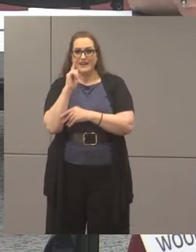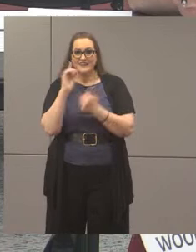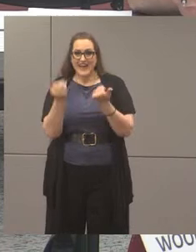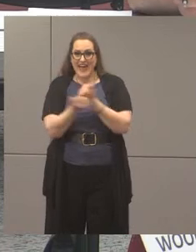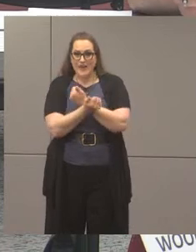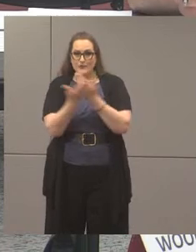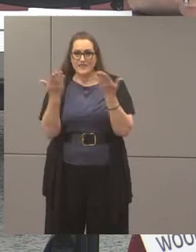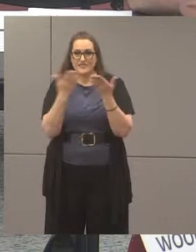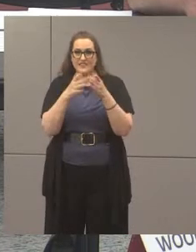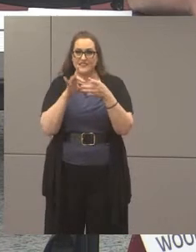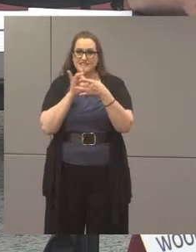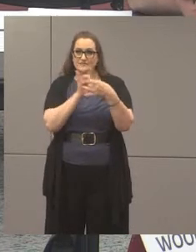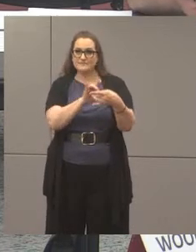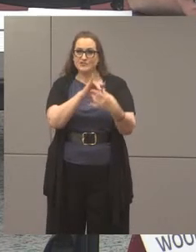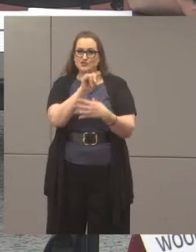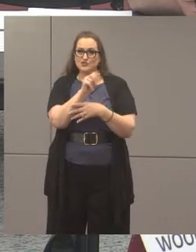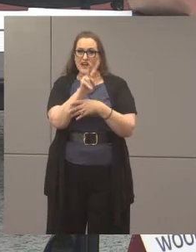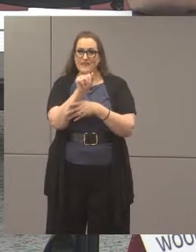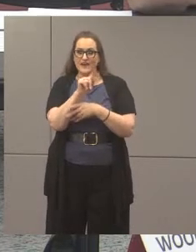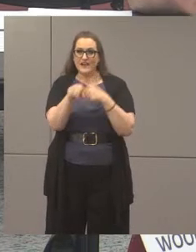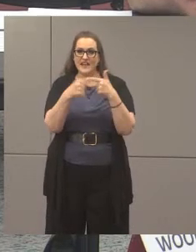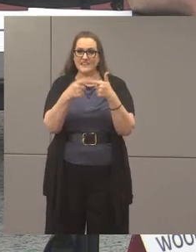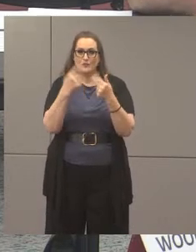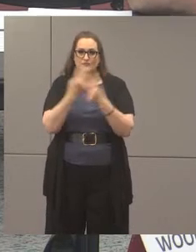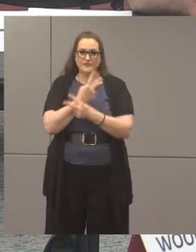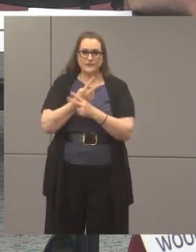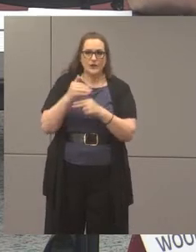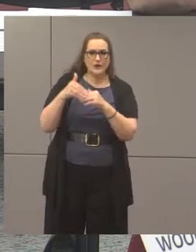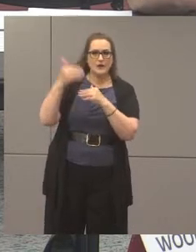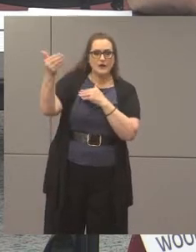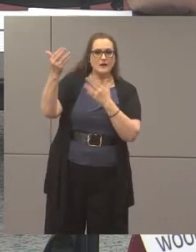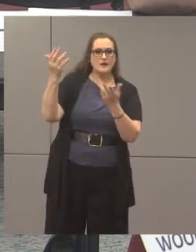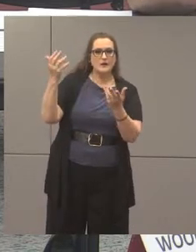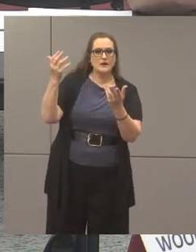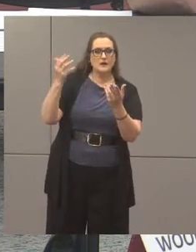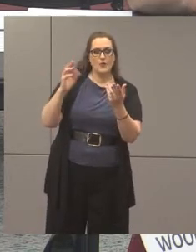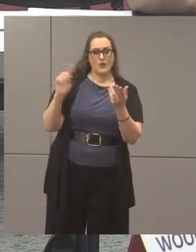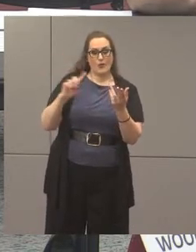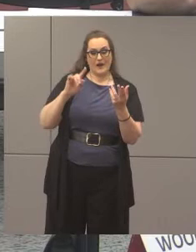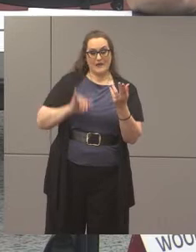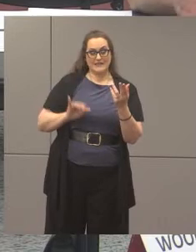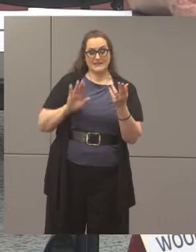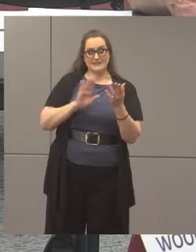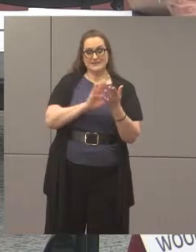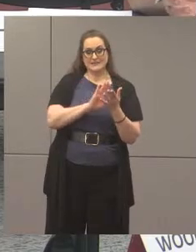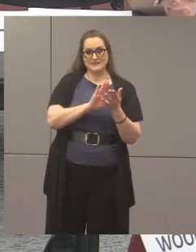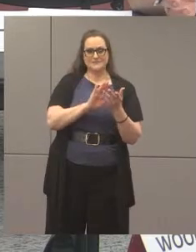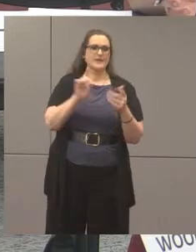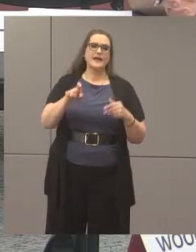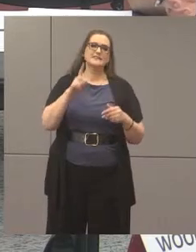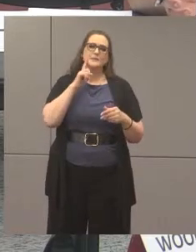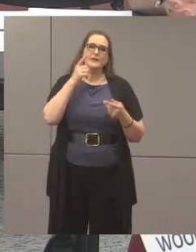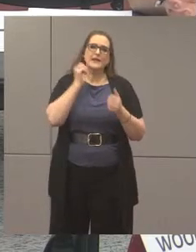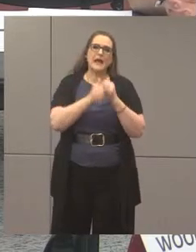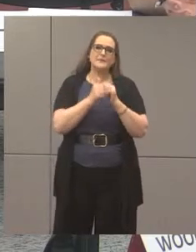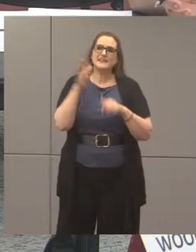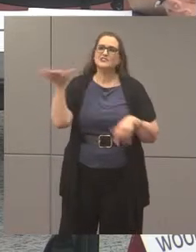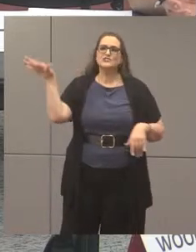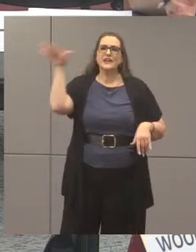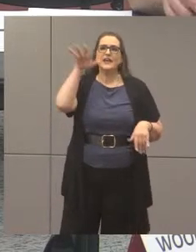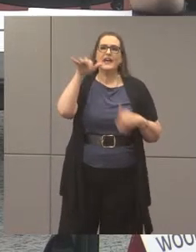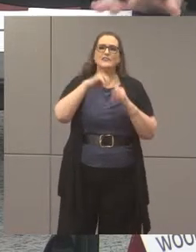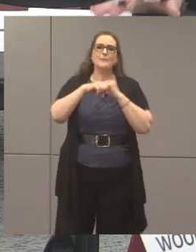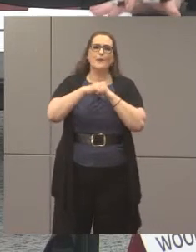that's Java-based and we kind of figure out moving forward, where is there has to be competition in the market at some